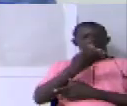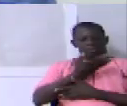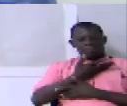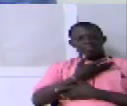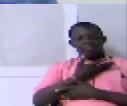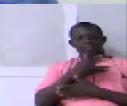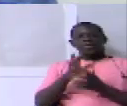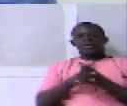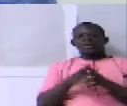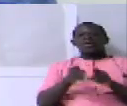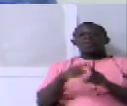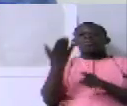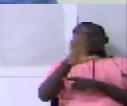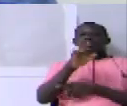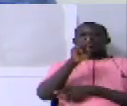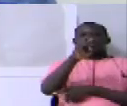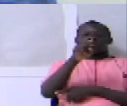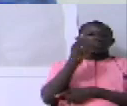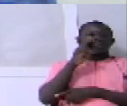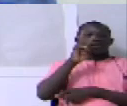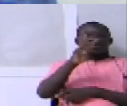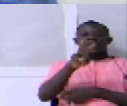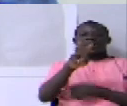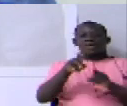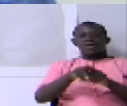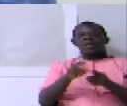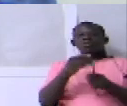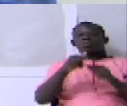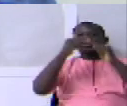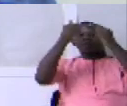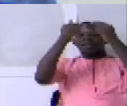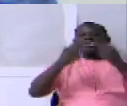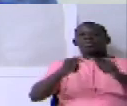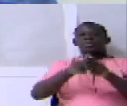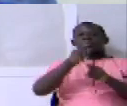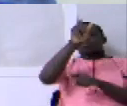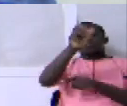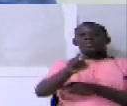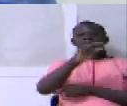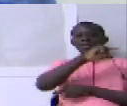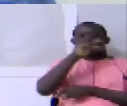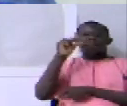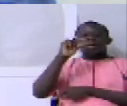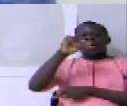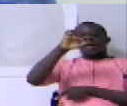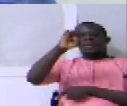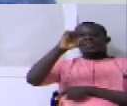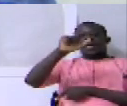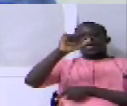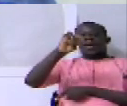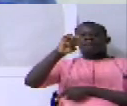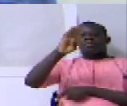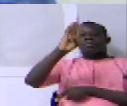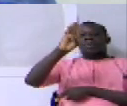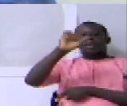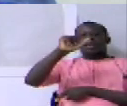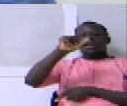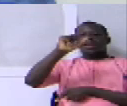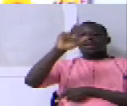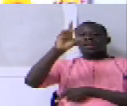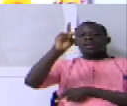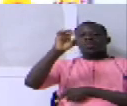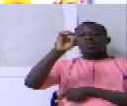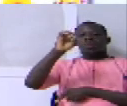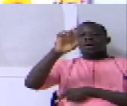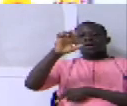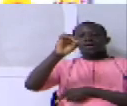Did you see the testimony of Samba Doroba? Foyo Samba Doroba la sede yaro jele bang.